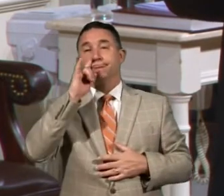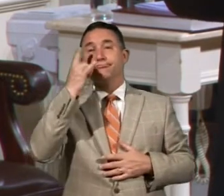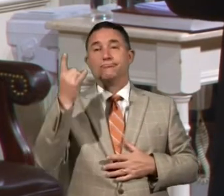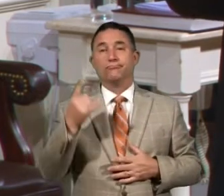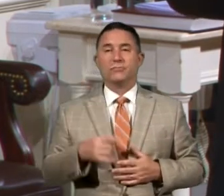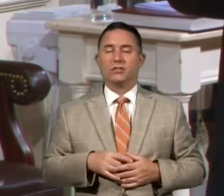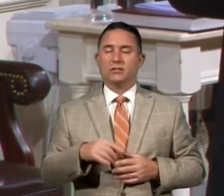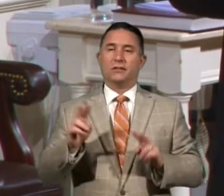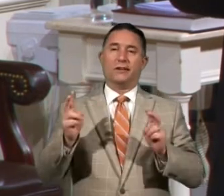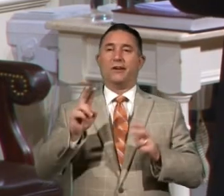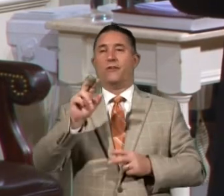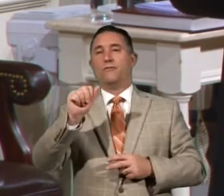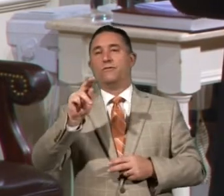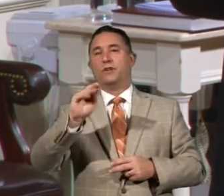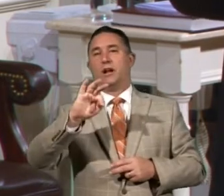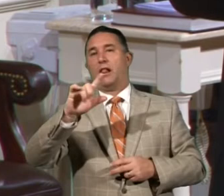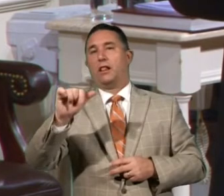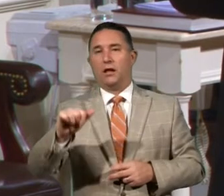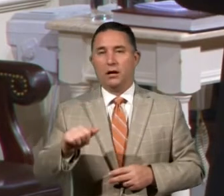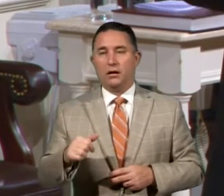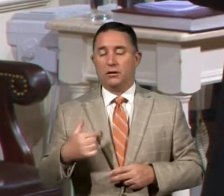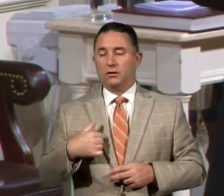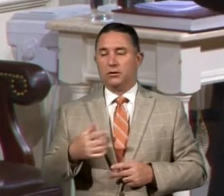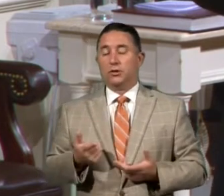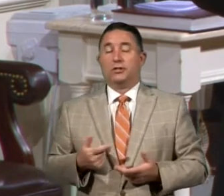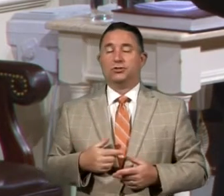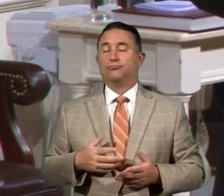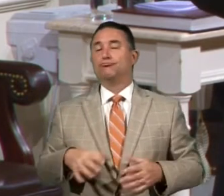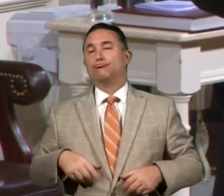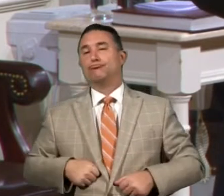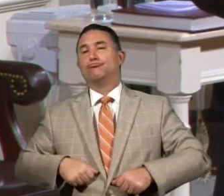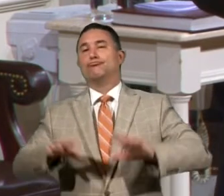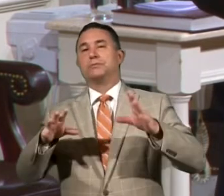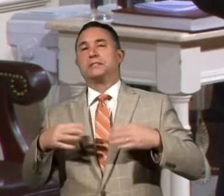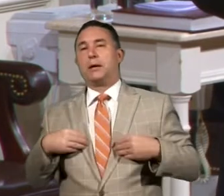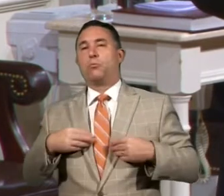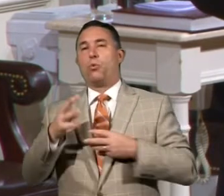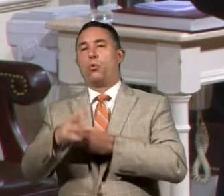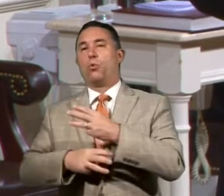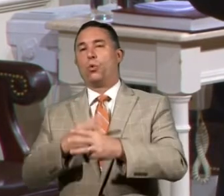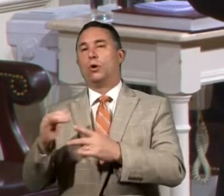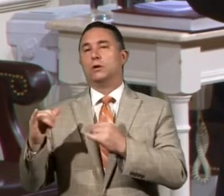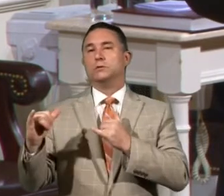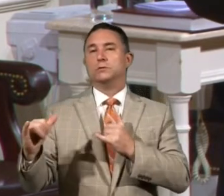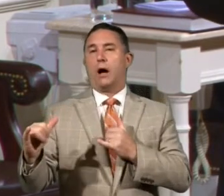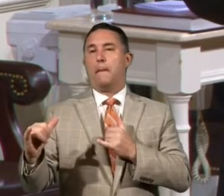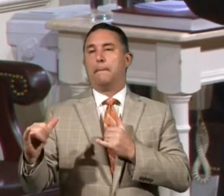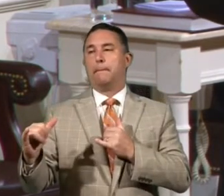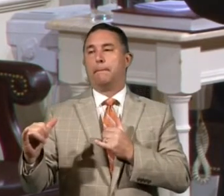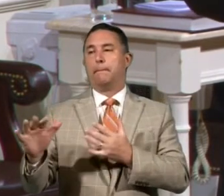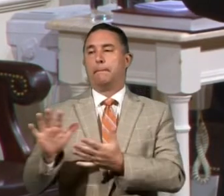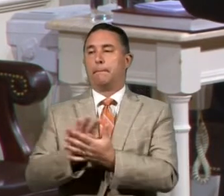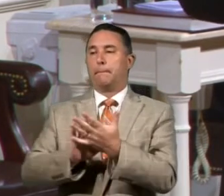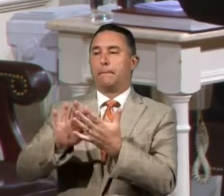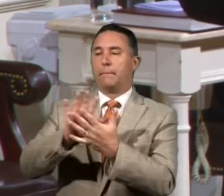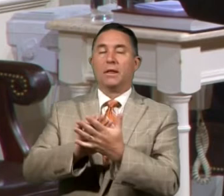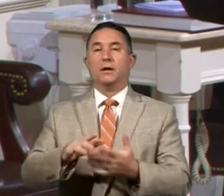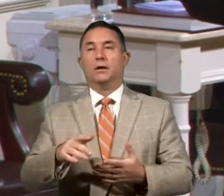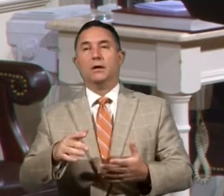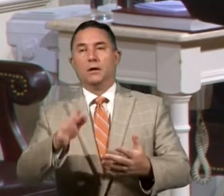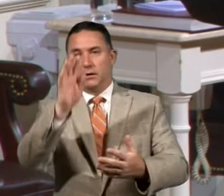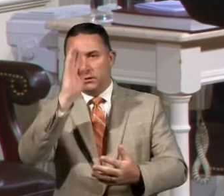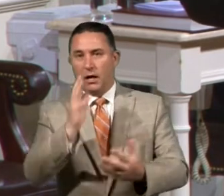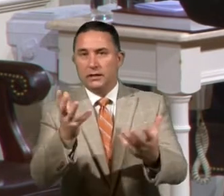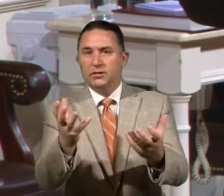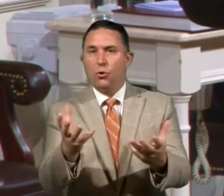We have gotten comfortable just folding in. And God says, I want you to live and act